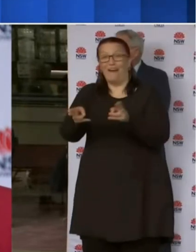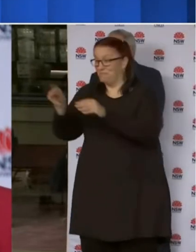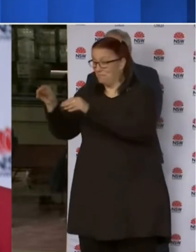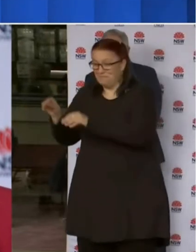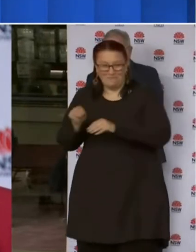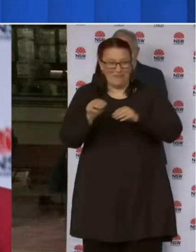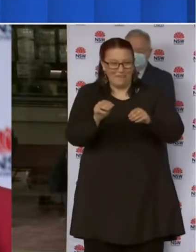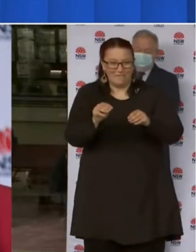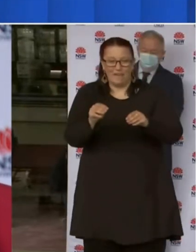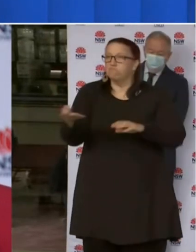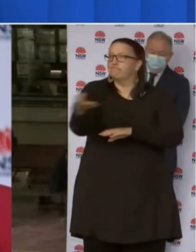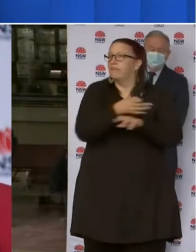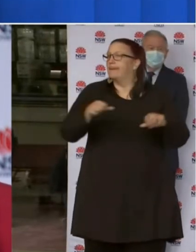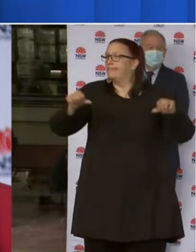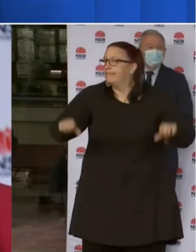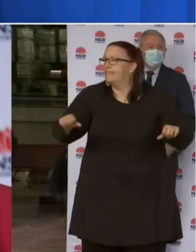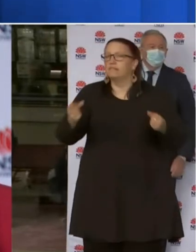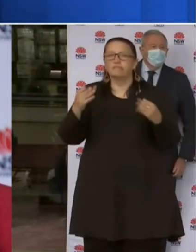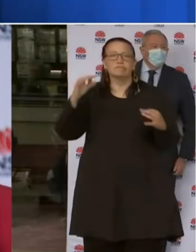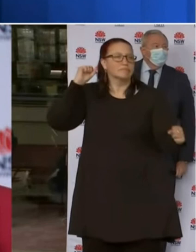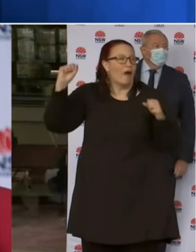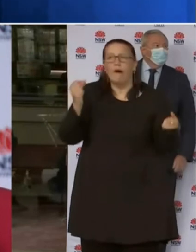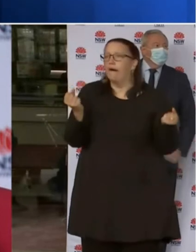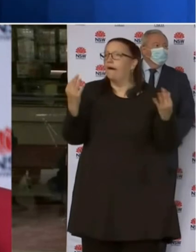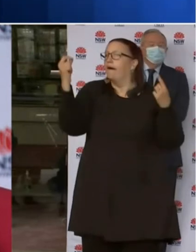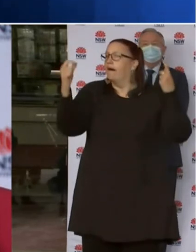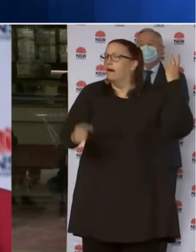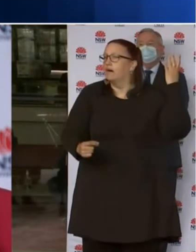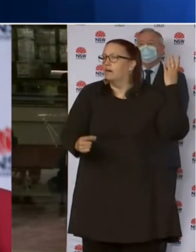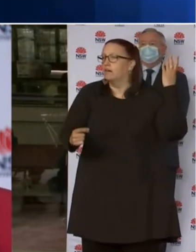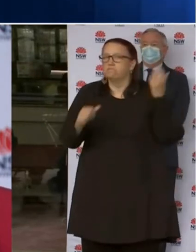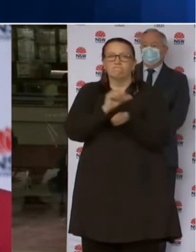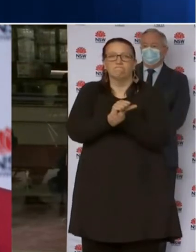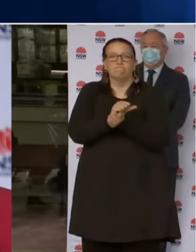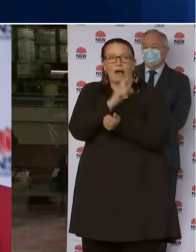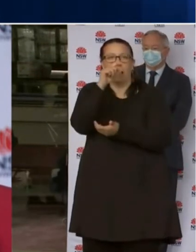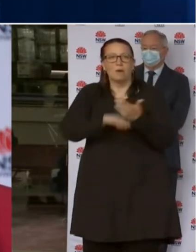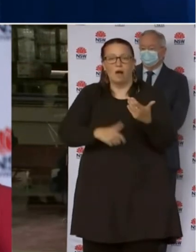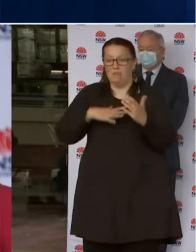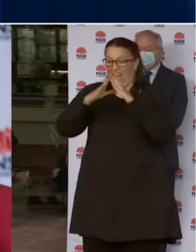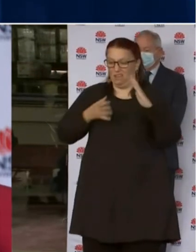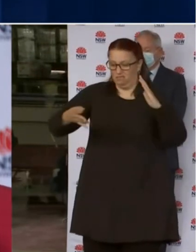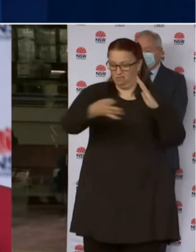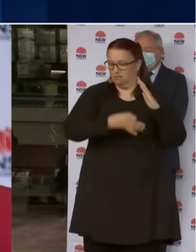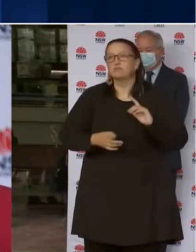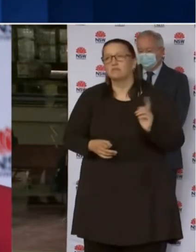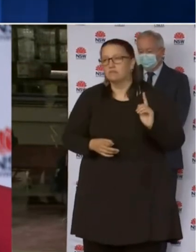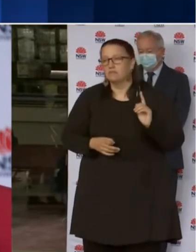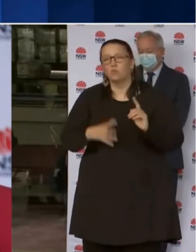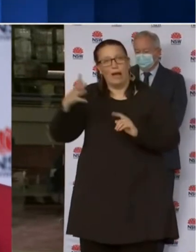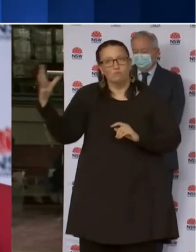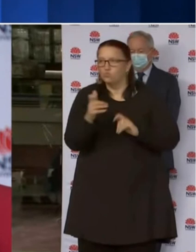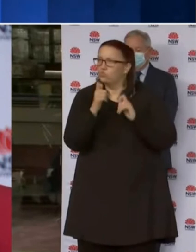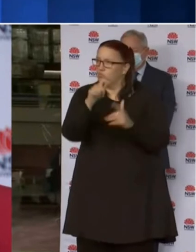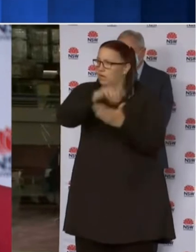know that the retailers themselves will depend on the traffic. We are working with the community to say over these two weeks the more you can